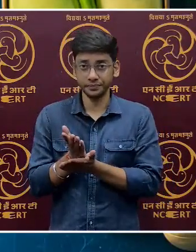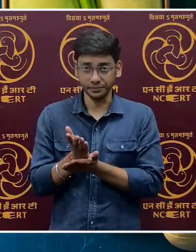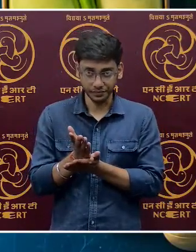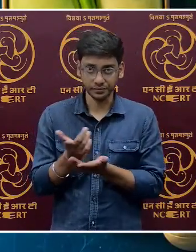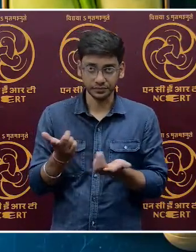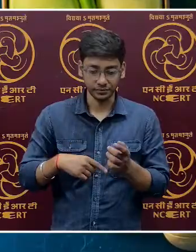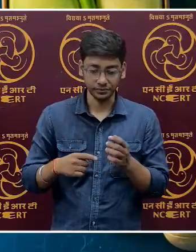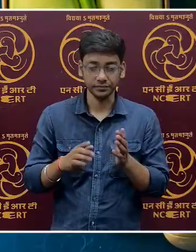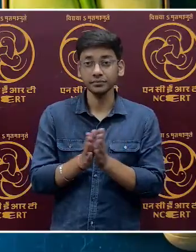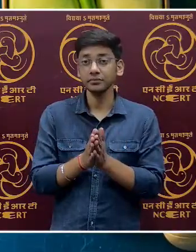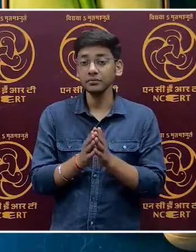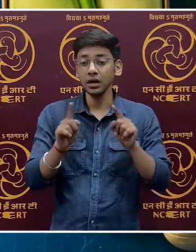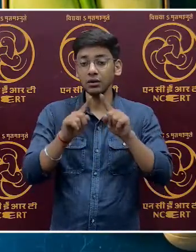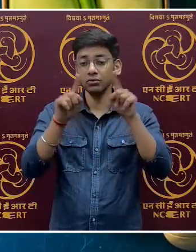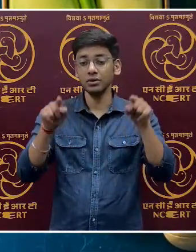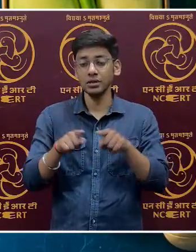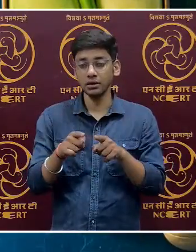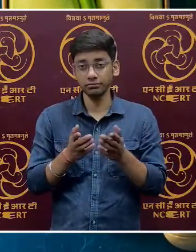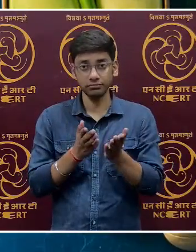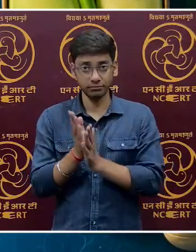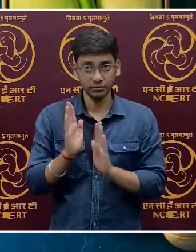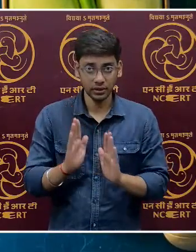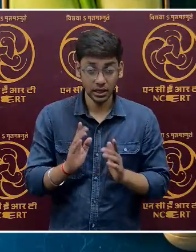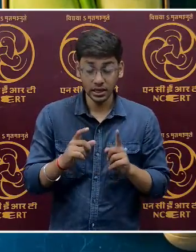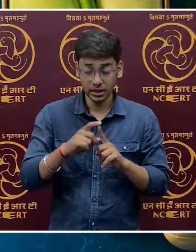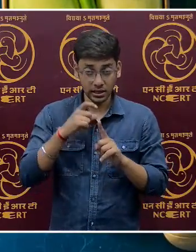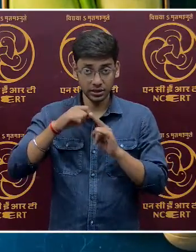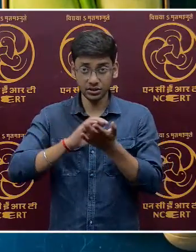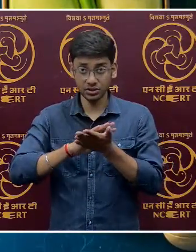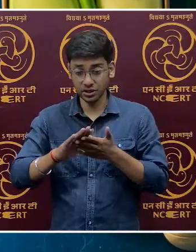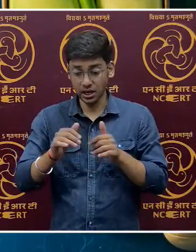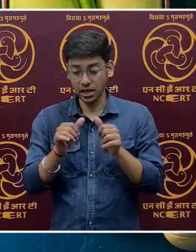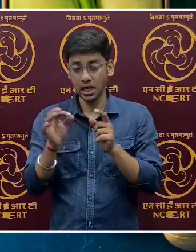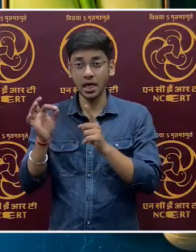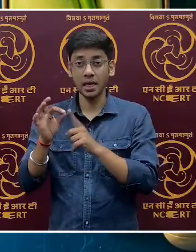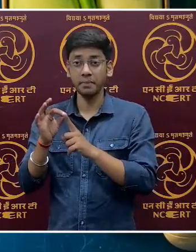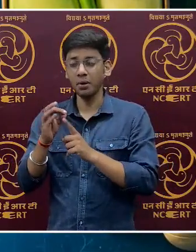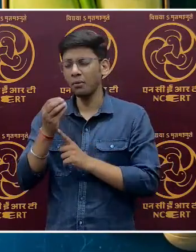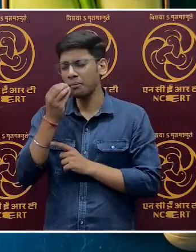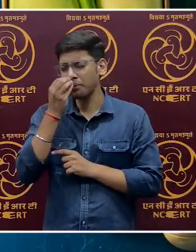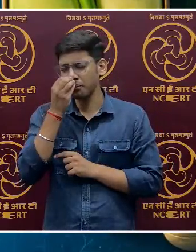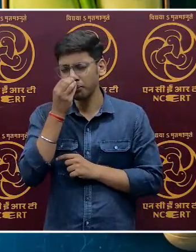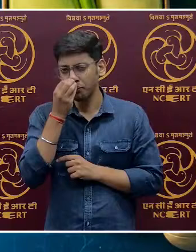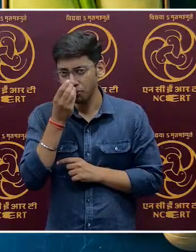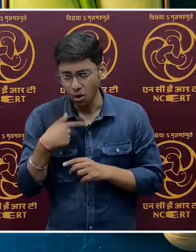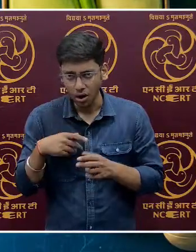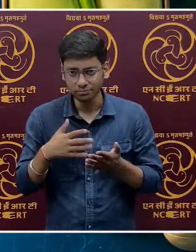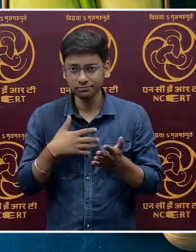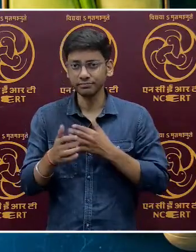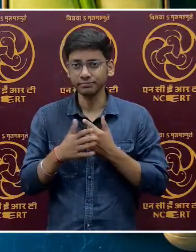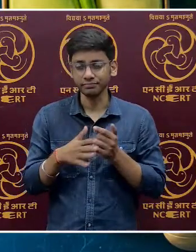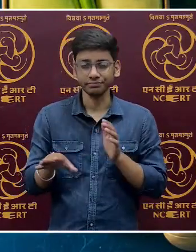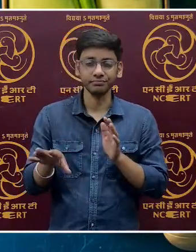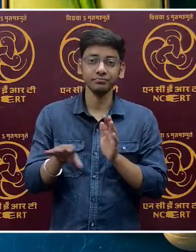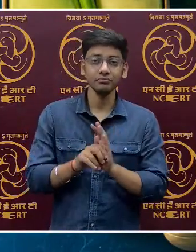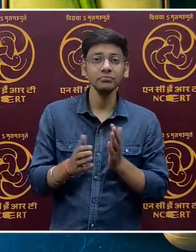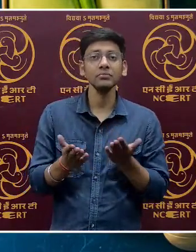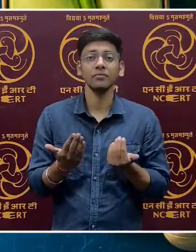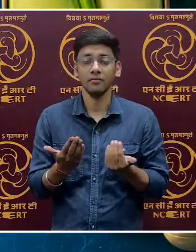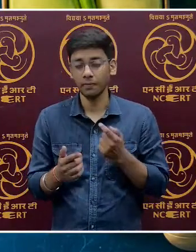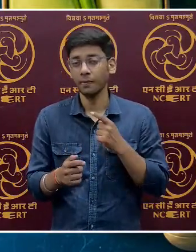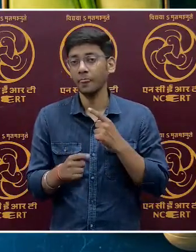of the desktop. So I think we can start with the Diksha app, which can be very well feasibly can be taken care by or can